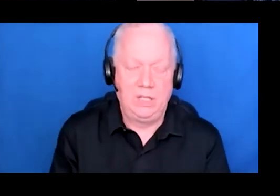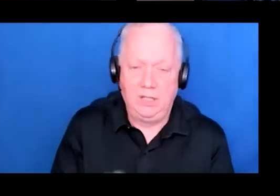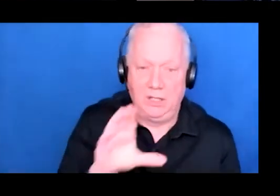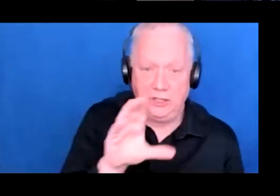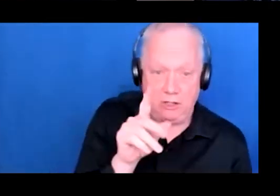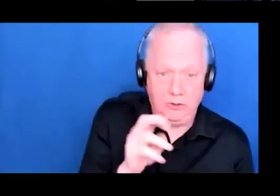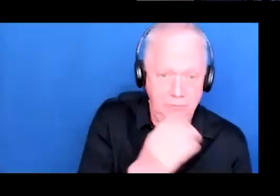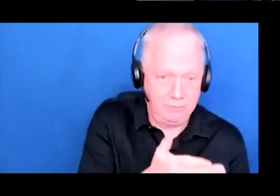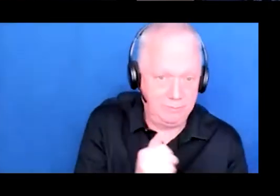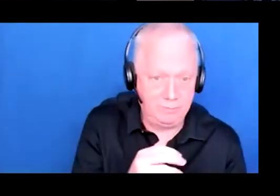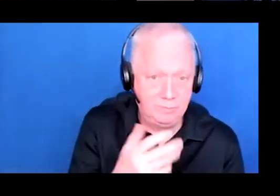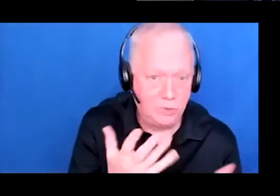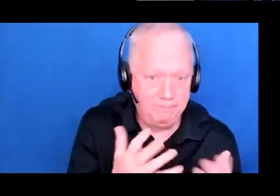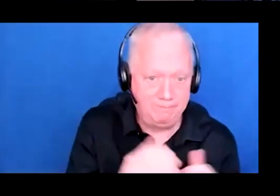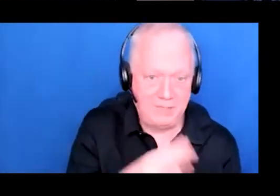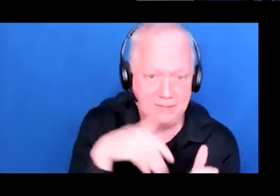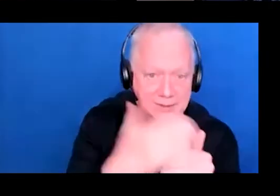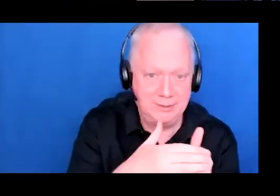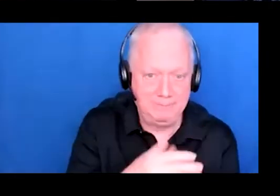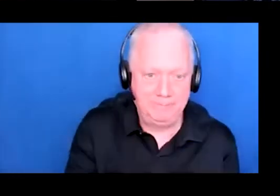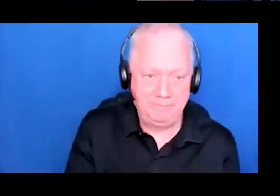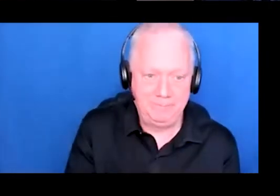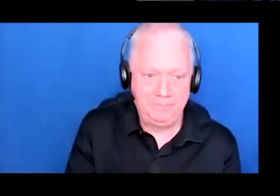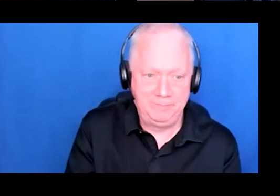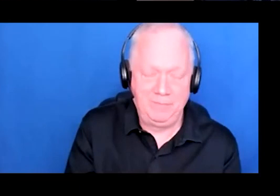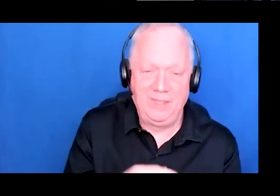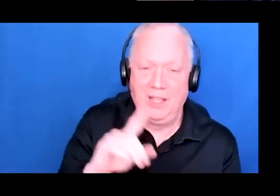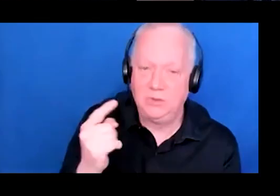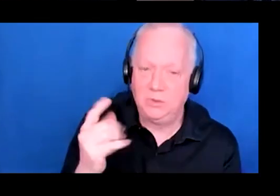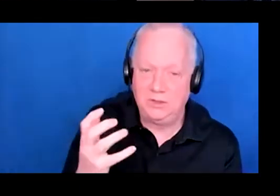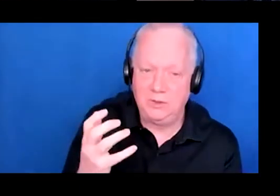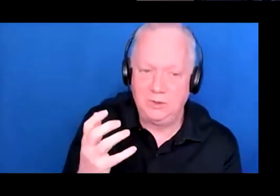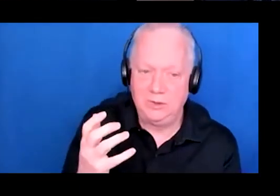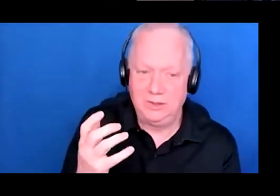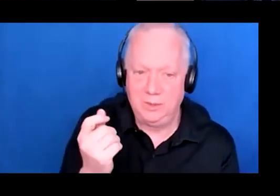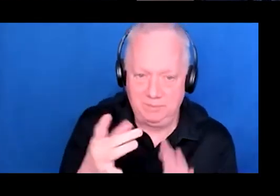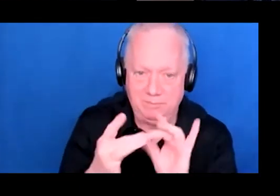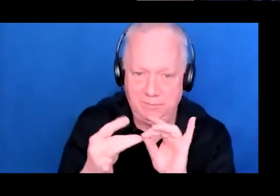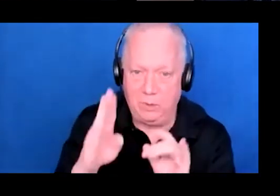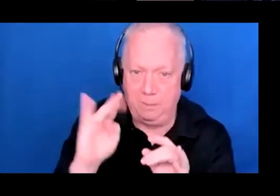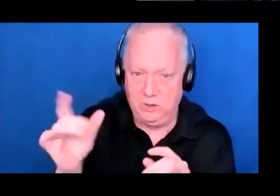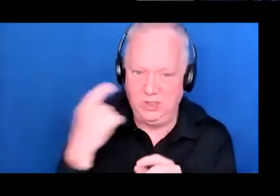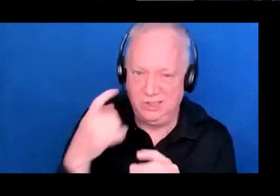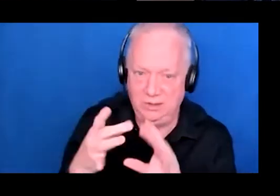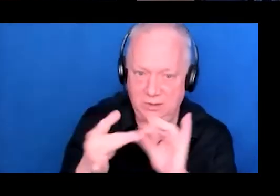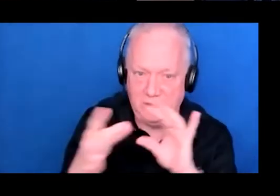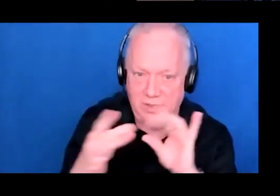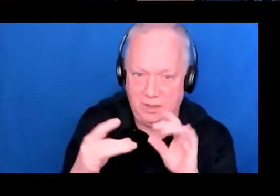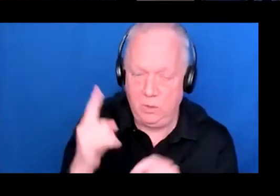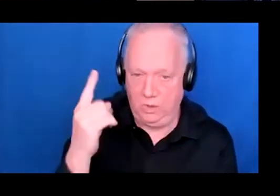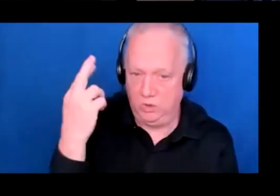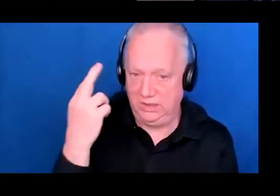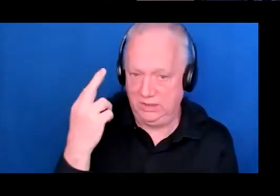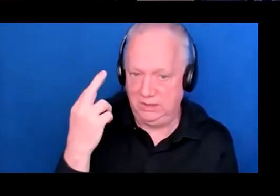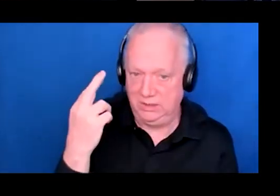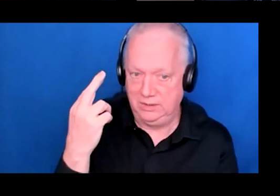Chandler, what do you have next? I just want to add a little bit to what Bill was saying, because one of the reasons